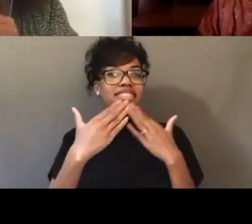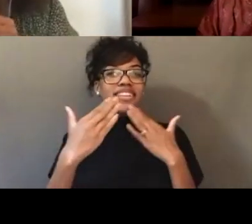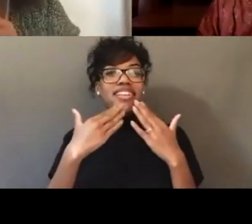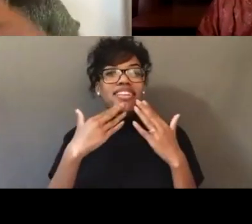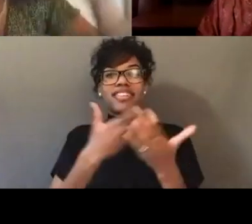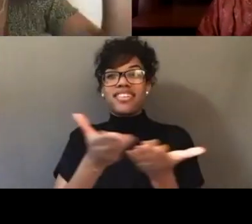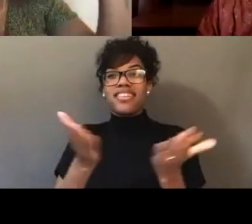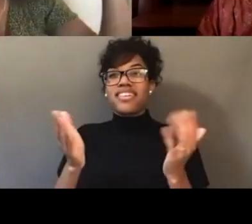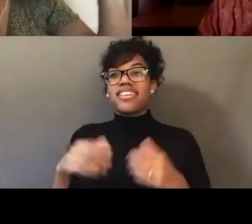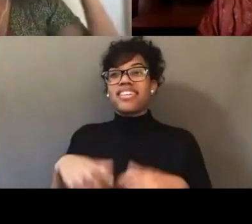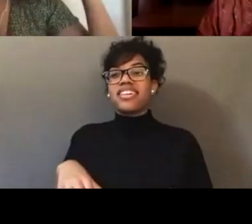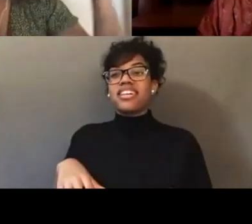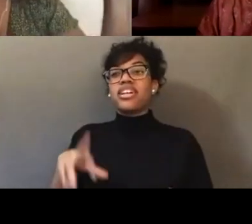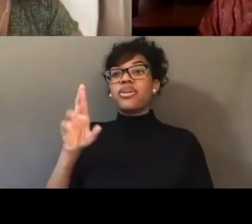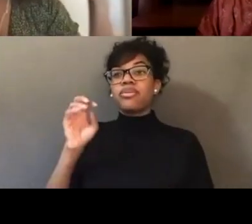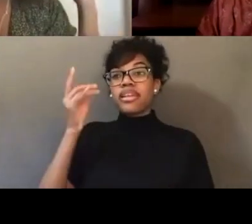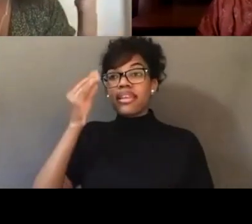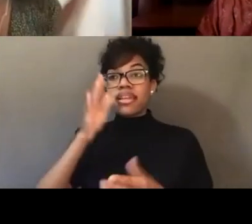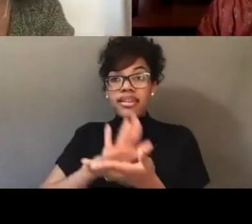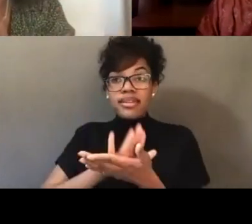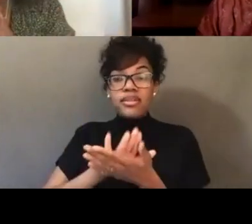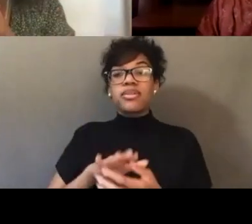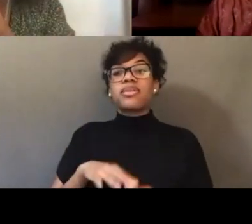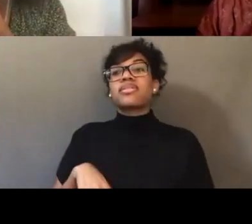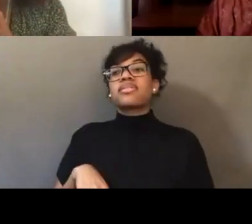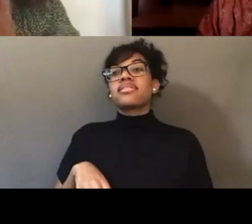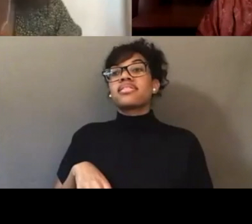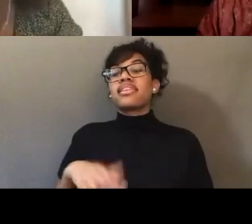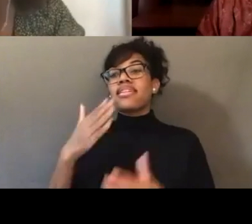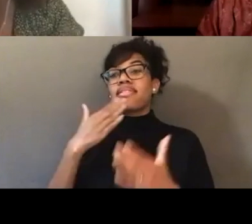to Rethinking Schools. Thank you to the wonderful